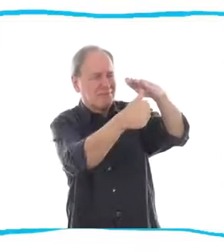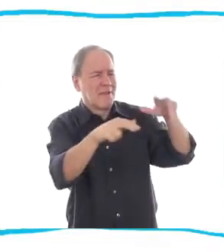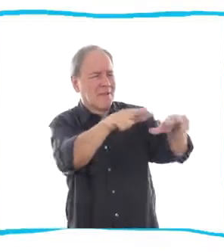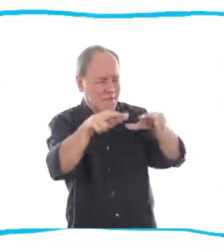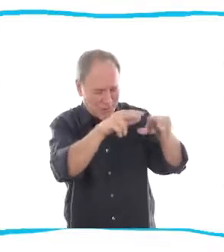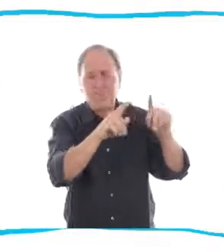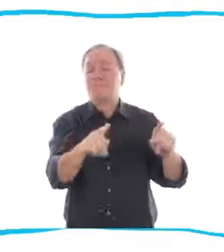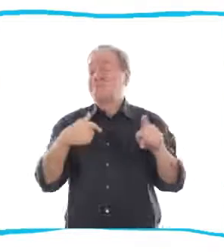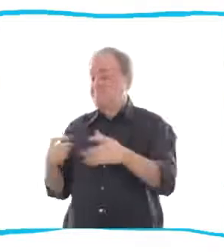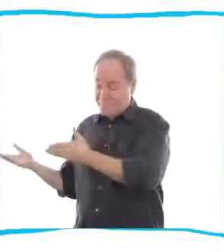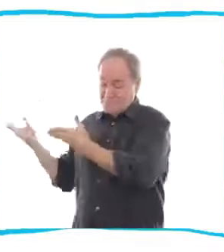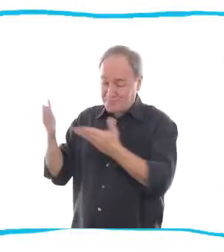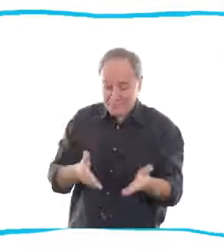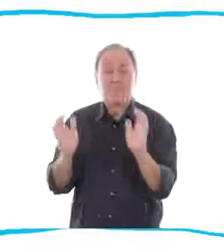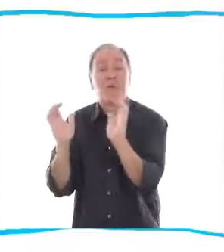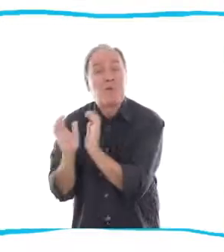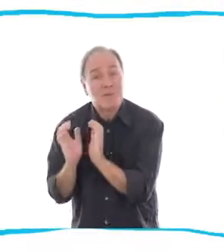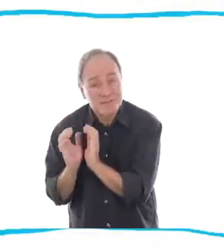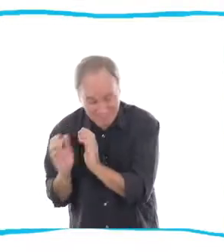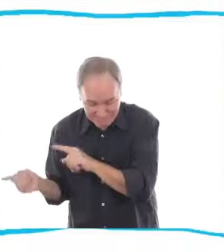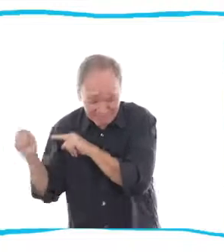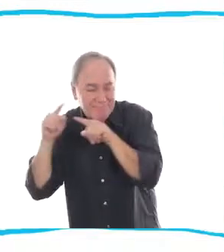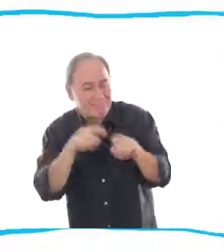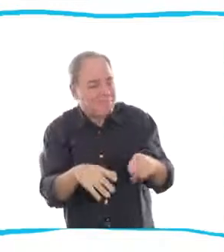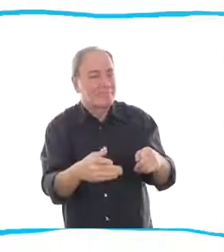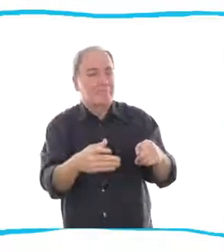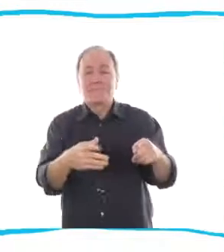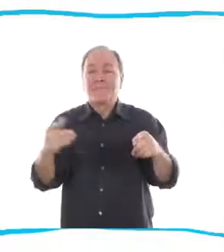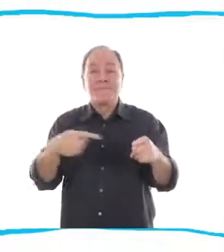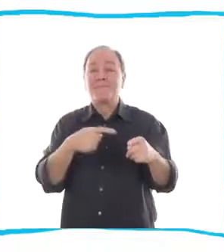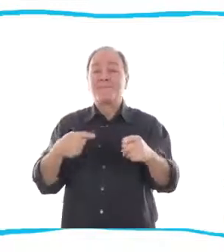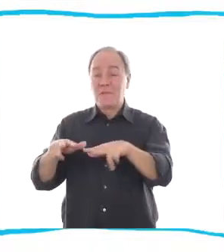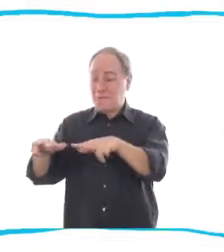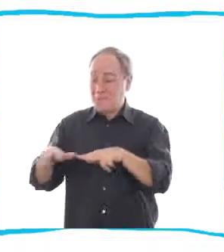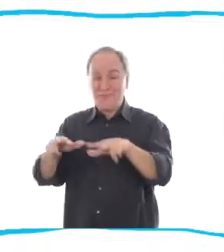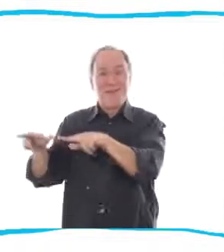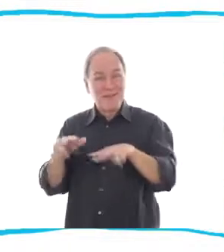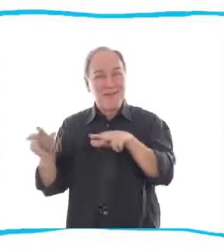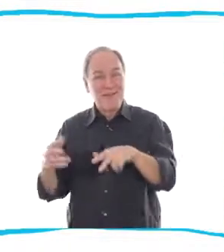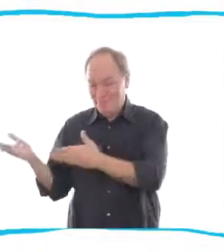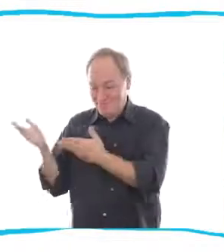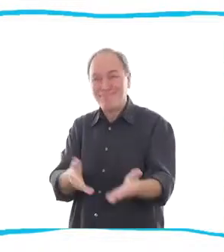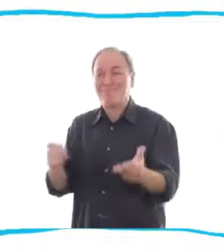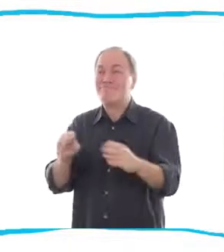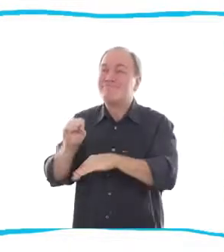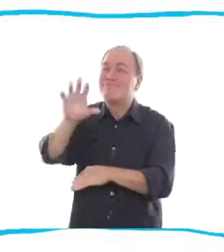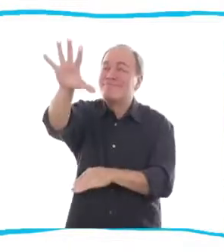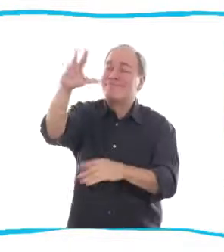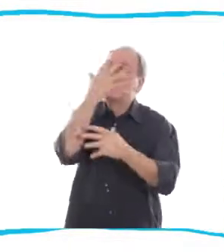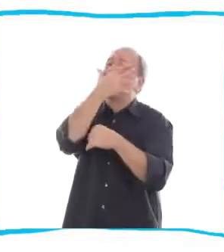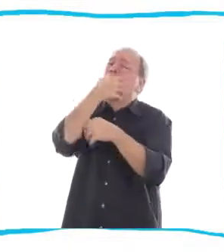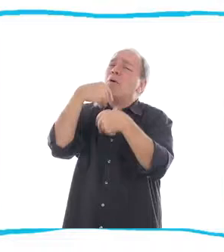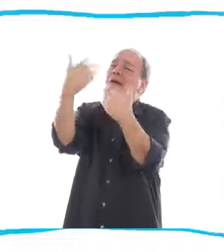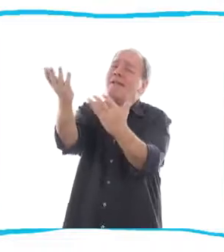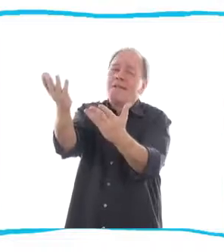of the adolescents who have won were visually impaired, and that everything we had to show them were beautiful videos. That was